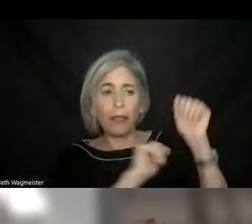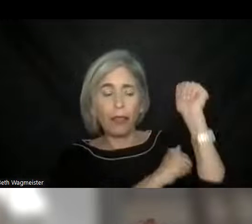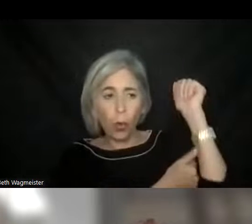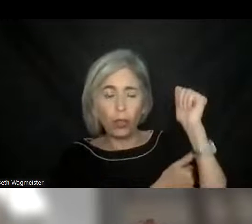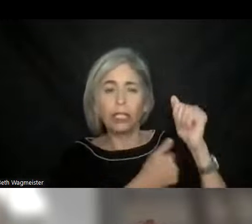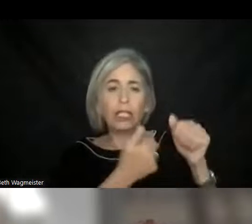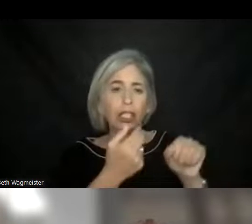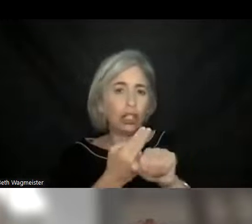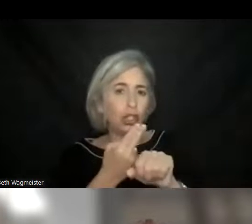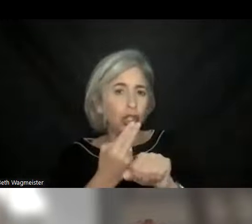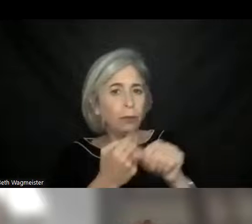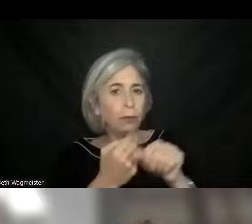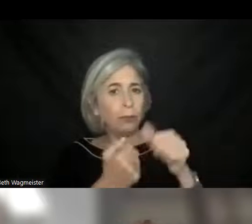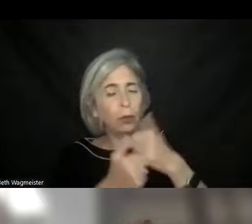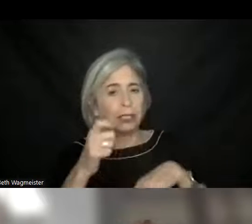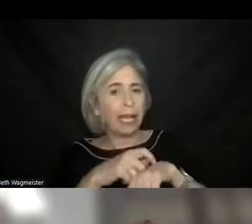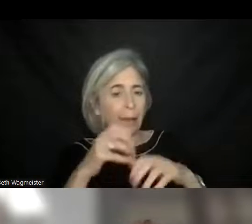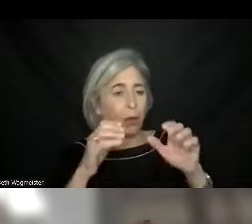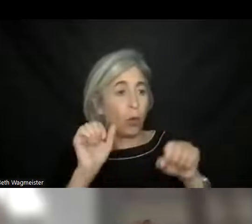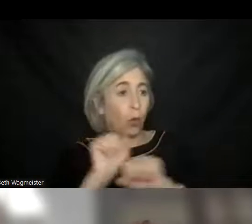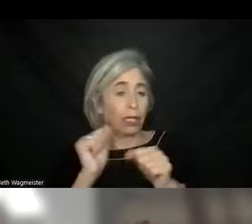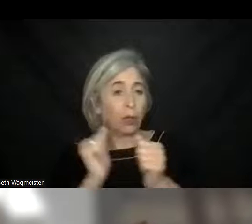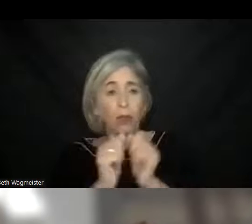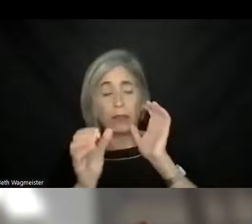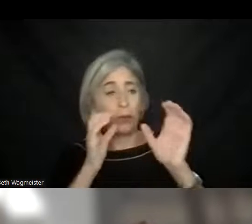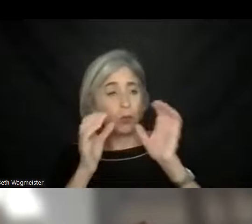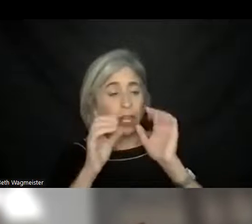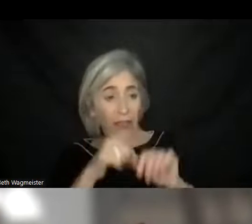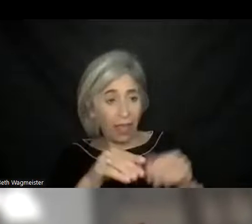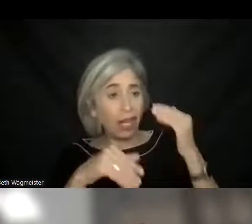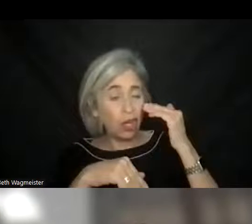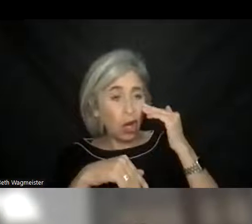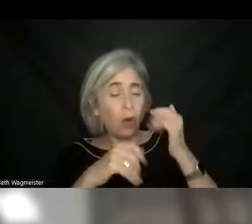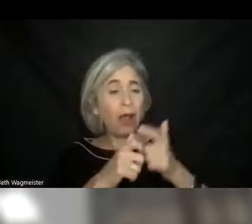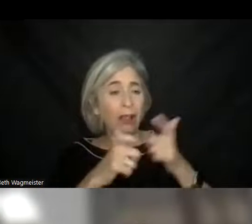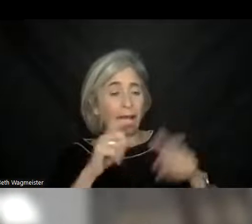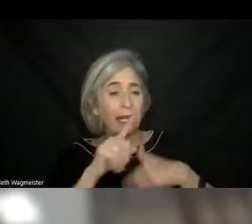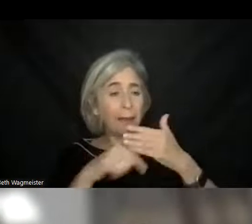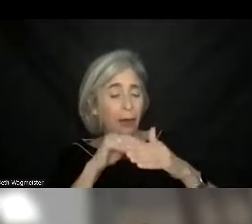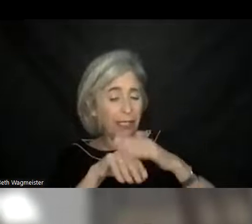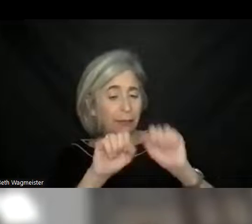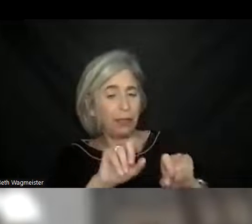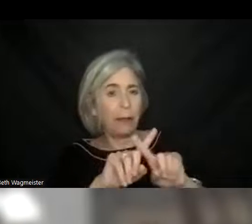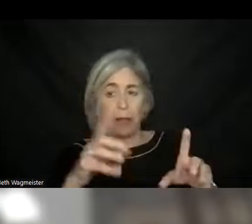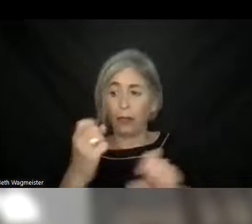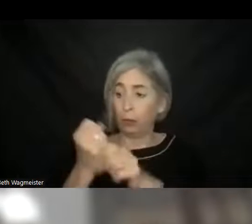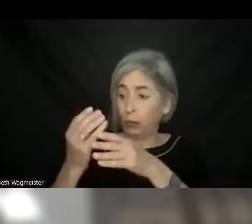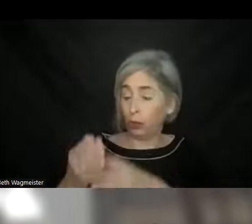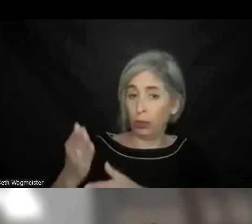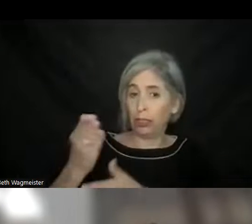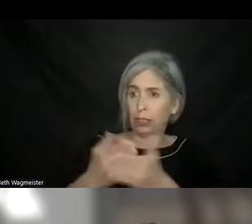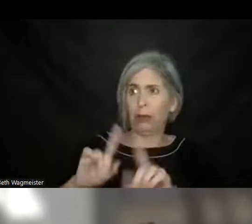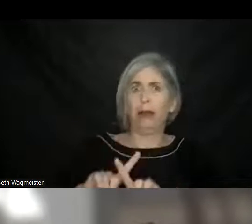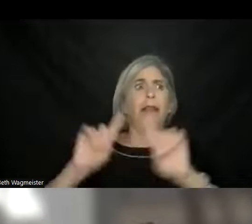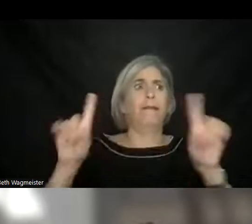usually working with communication or something like that, they do know quite a bit of accessibility, but then the procurers are somewhere completely different